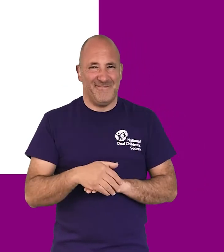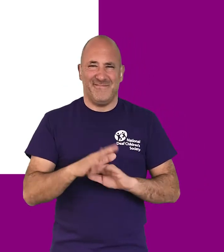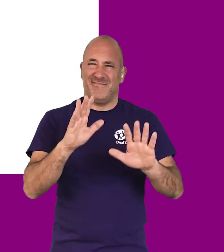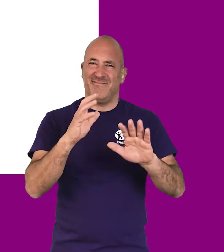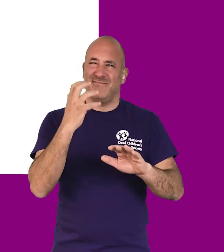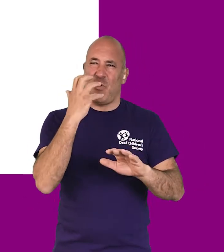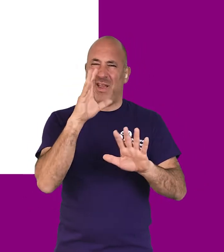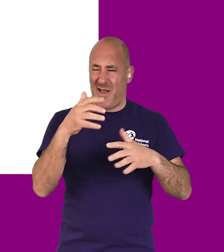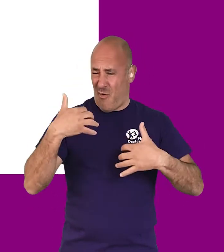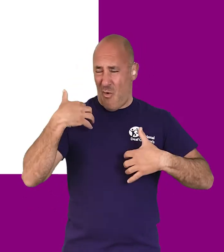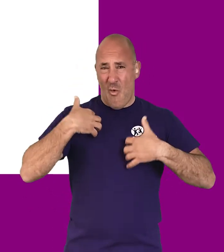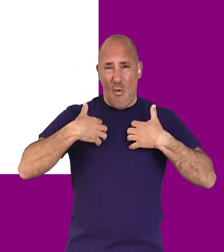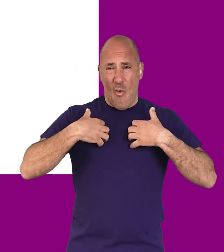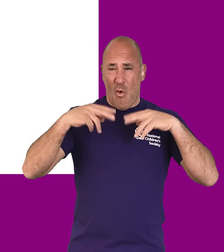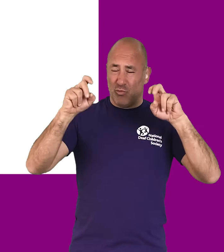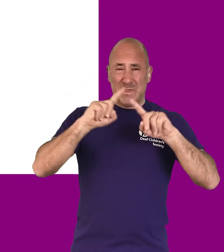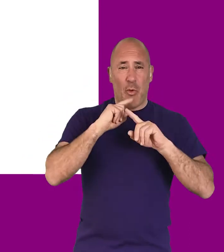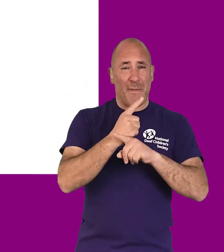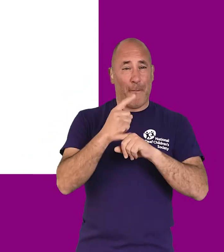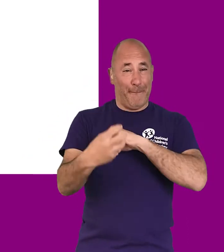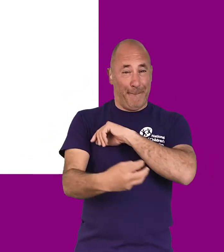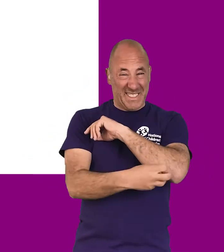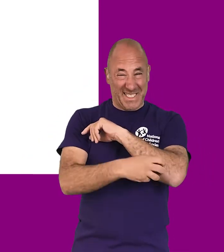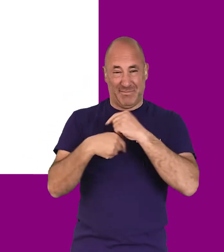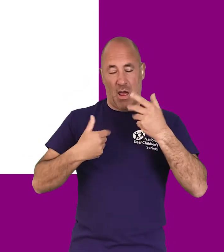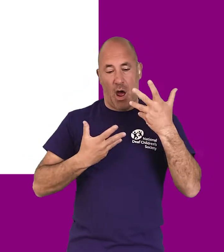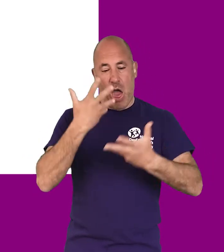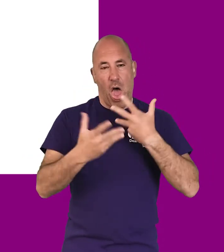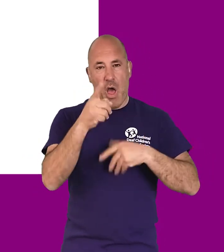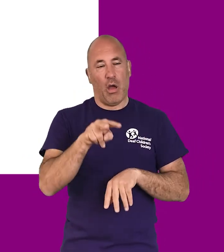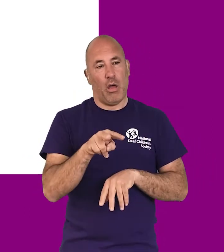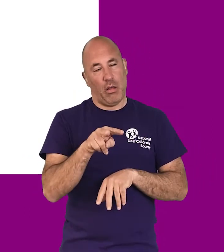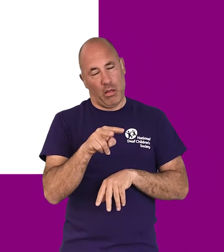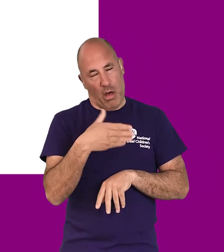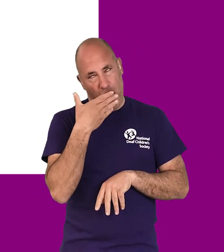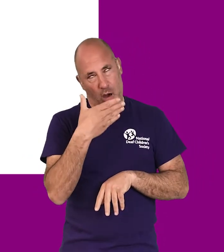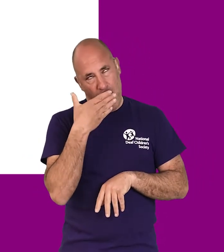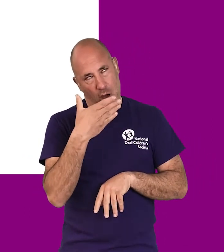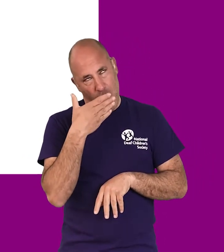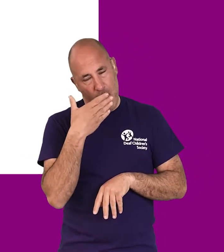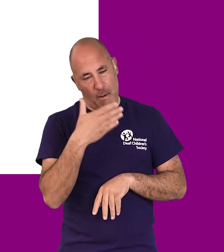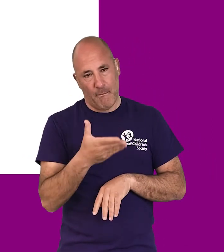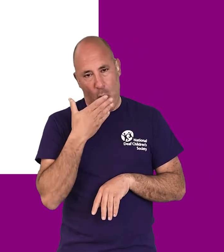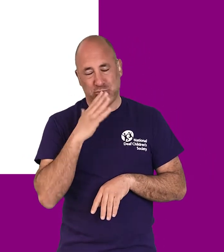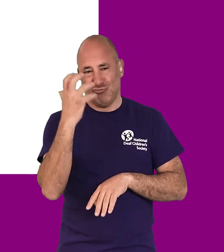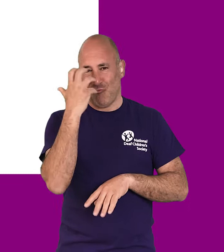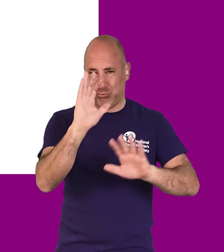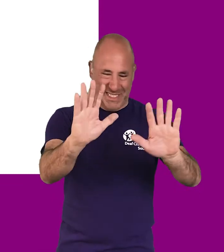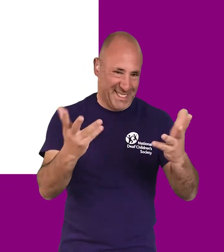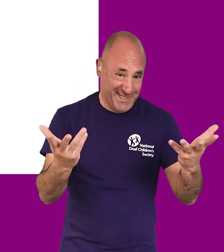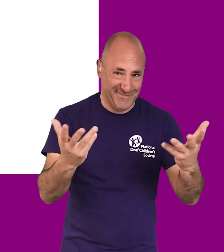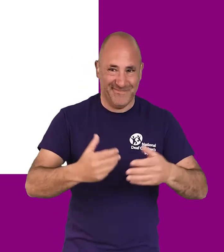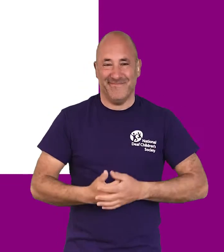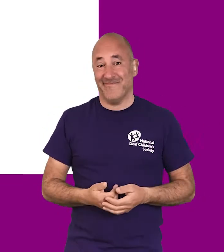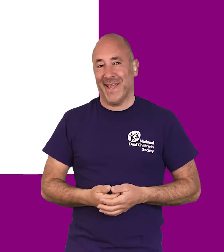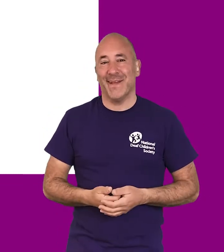presentation, I'm sorry, but I turned such a delightful subject, such as biscuits, into something that turned